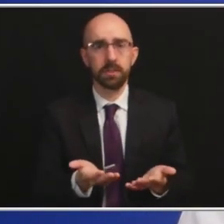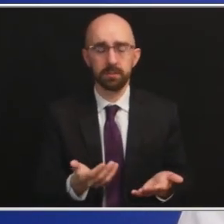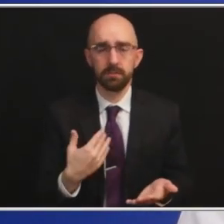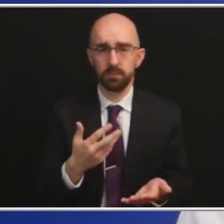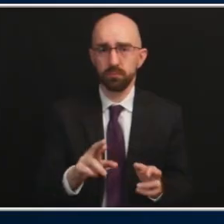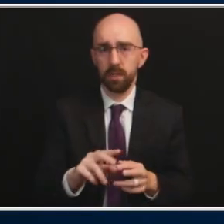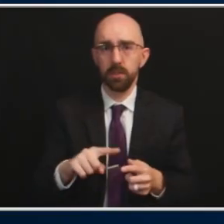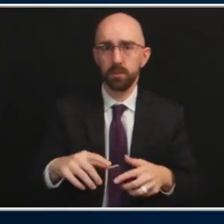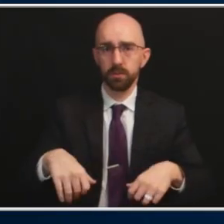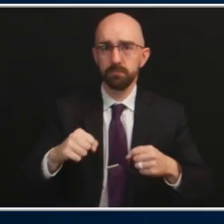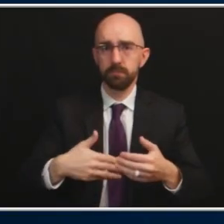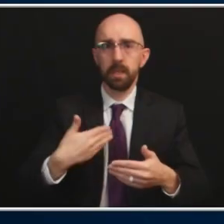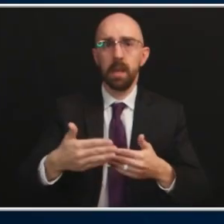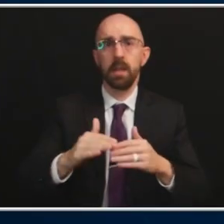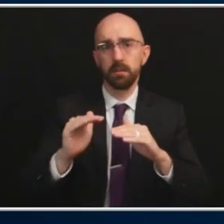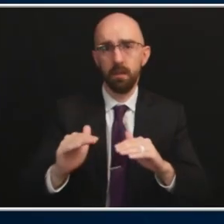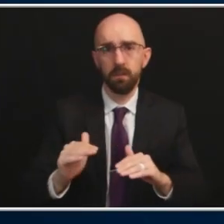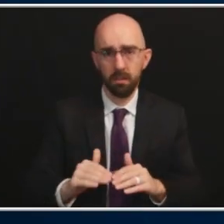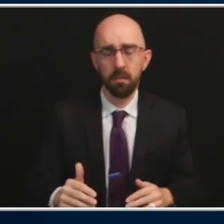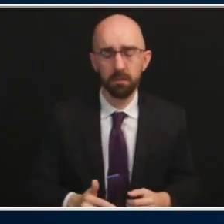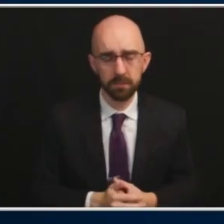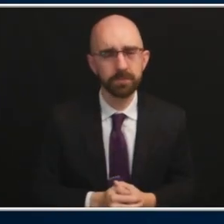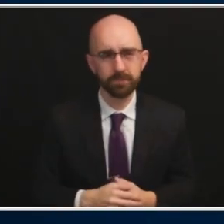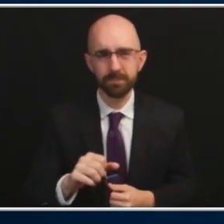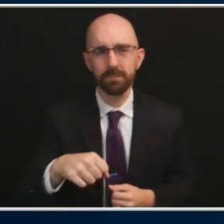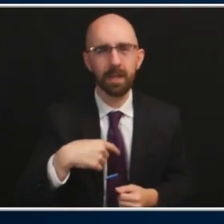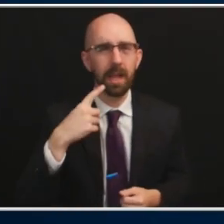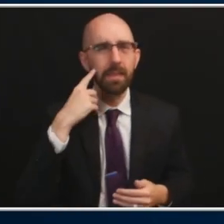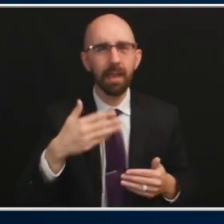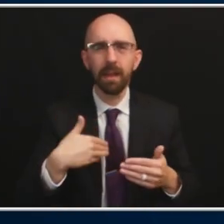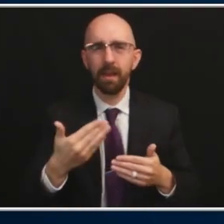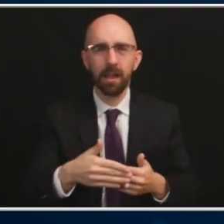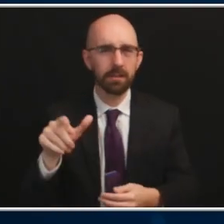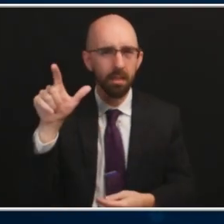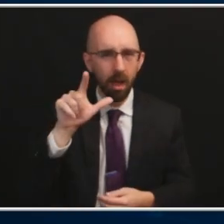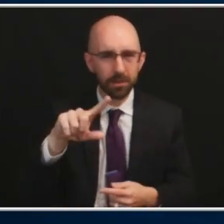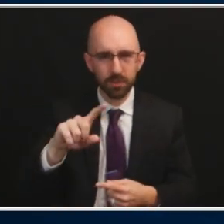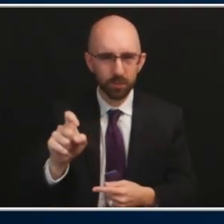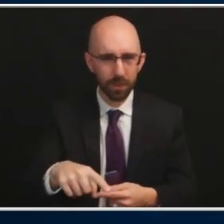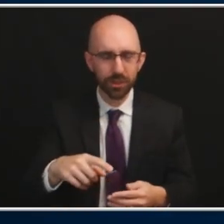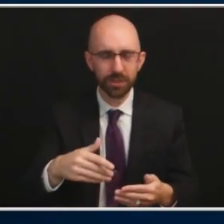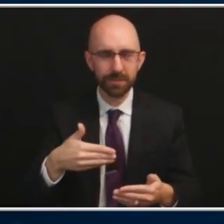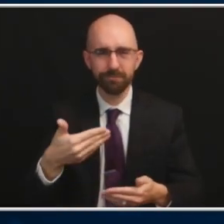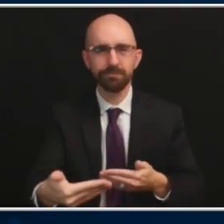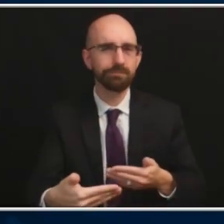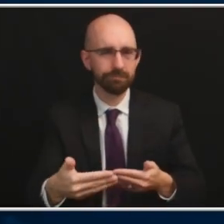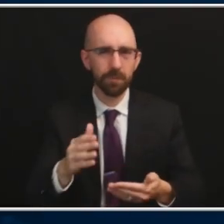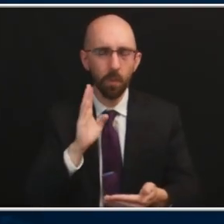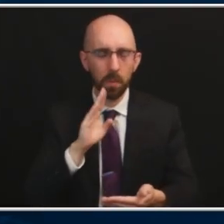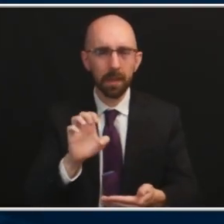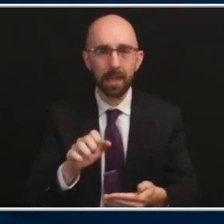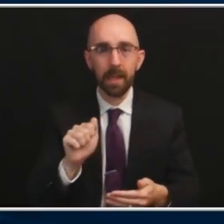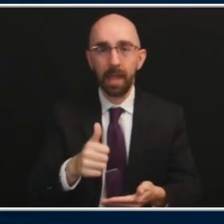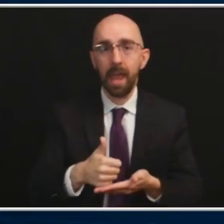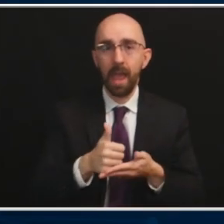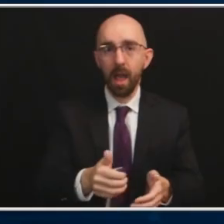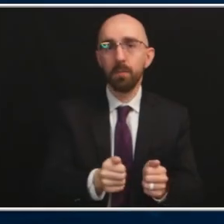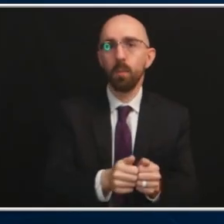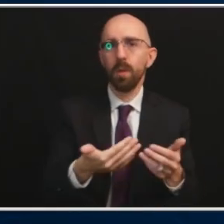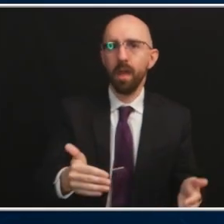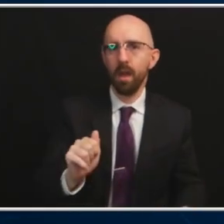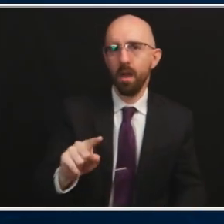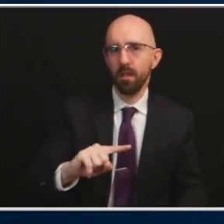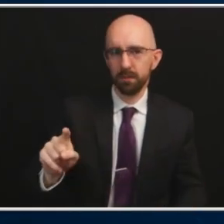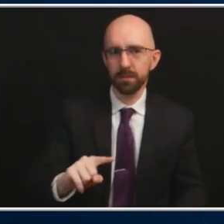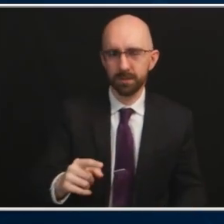level. Yeah, I think the next logical question we'll probably get into later is it going to help somebody without Alzheimer's? We'll talk about that later,